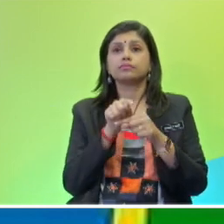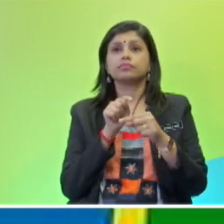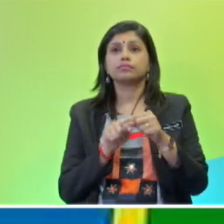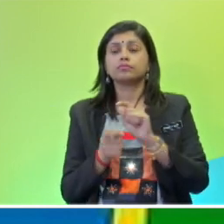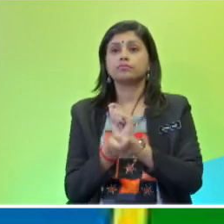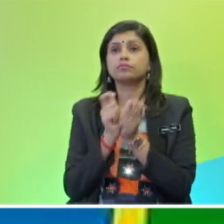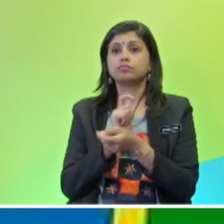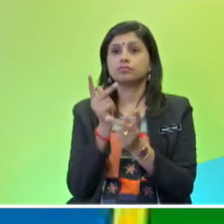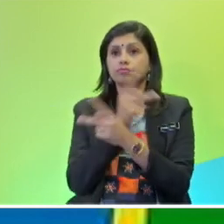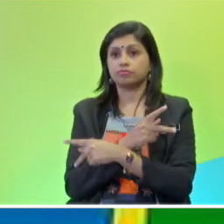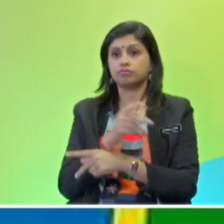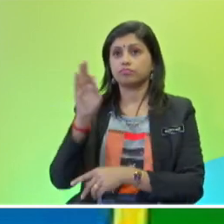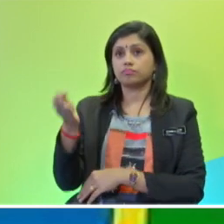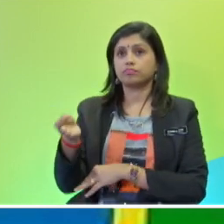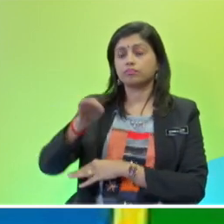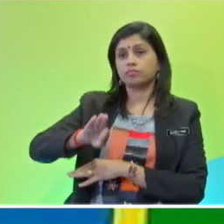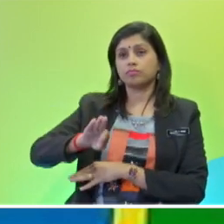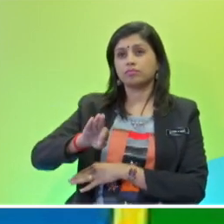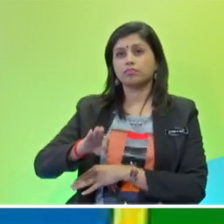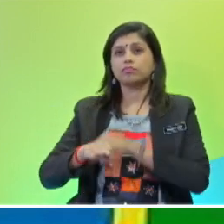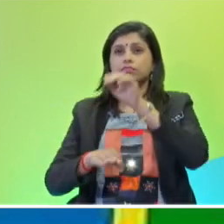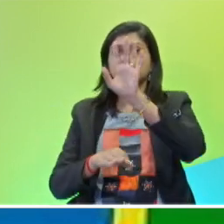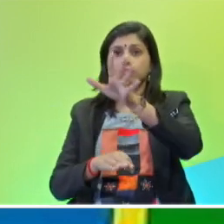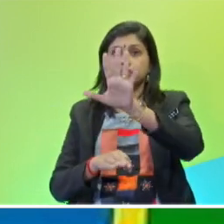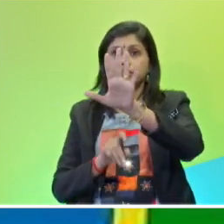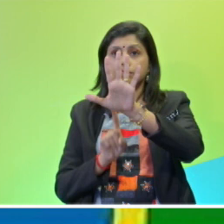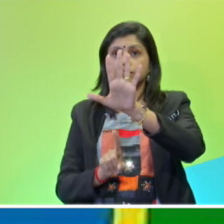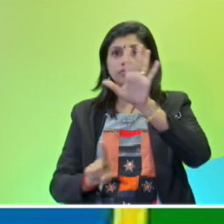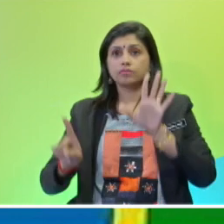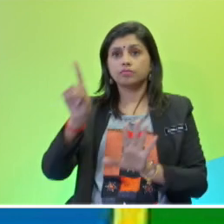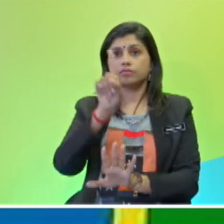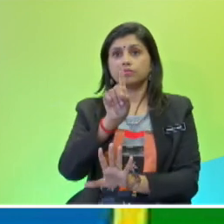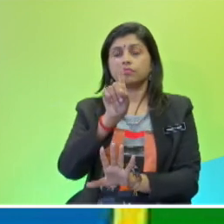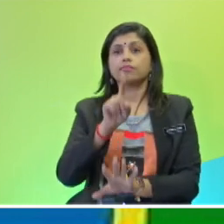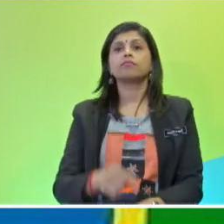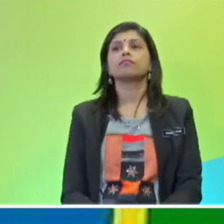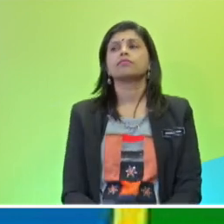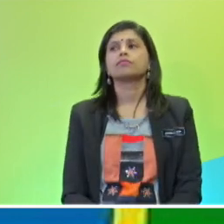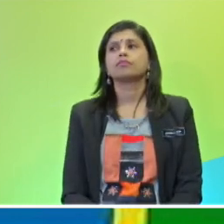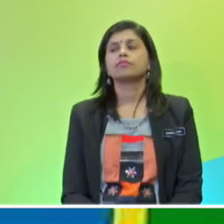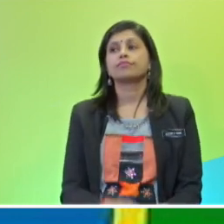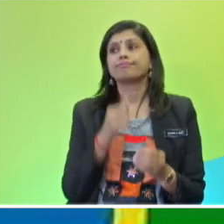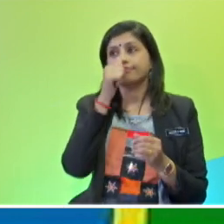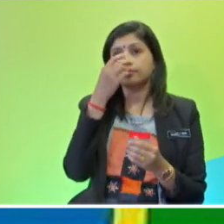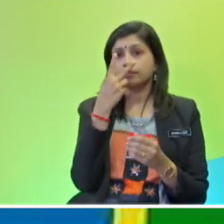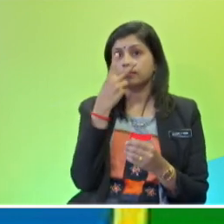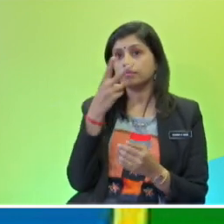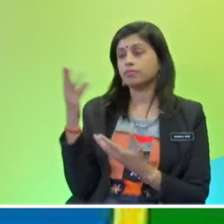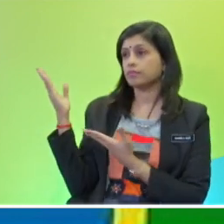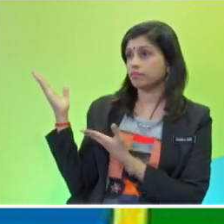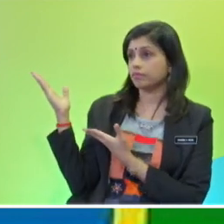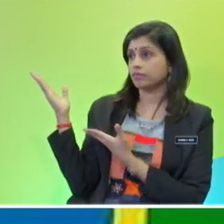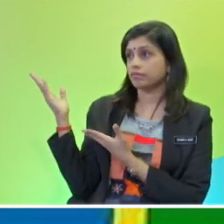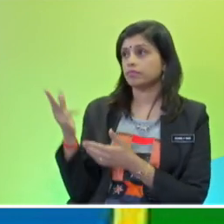1 over 15, it become 1 over 15. So the solution, if you see here, yes. So here we can do